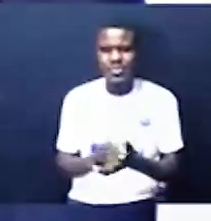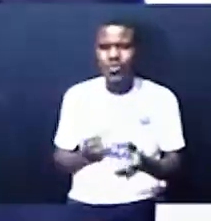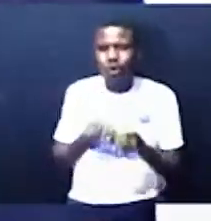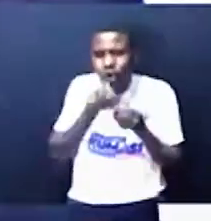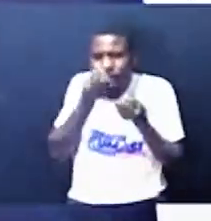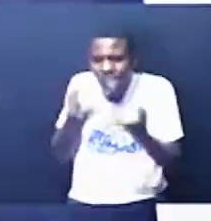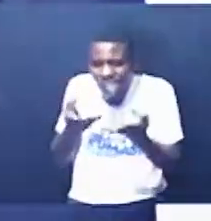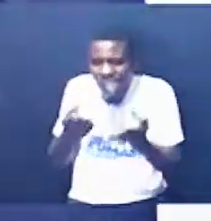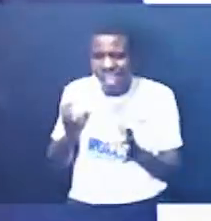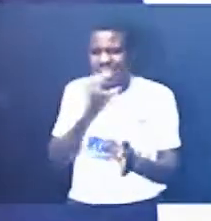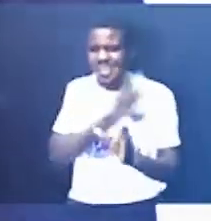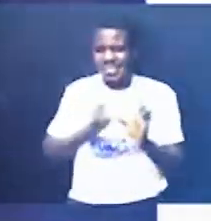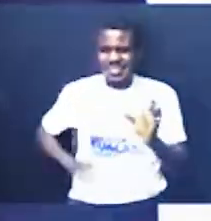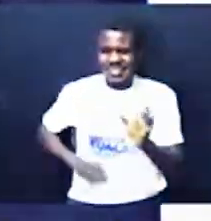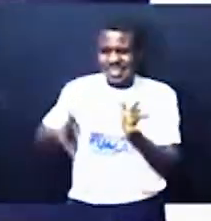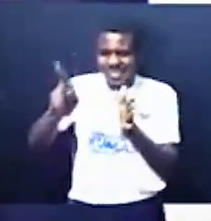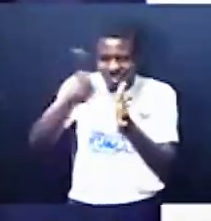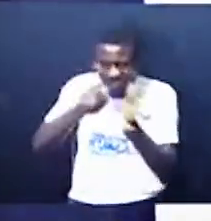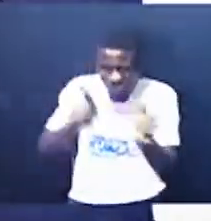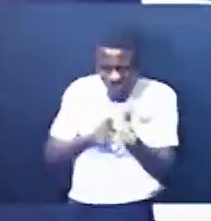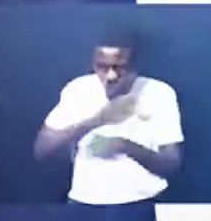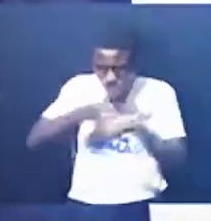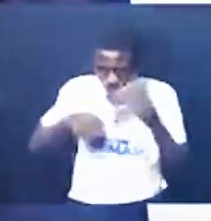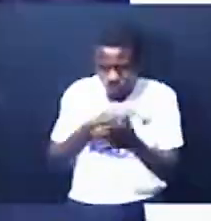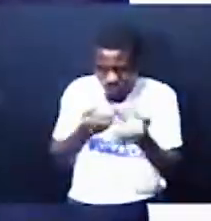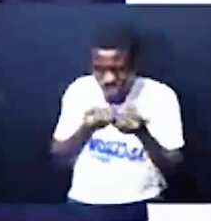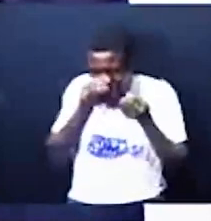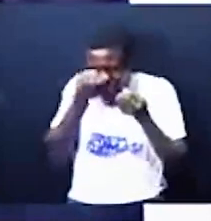of Christ. As I said, Yedi and Suban.